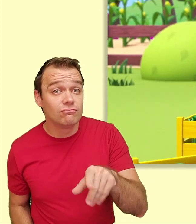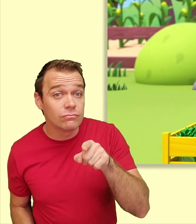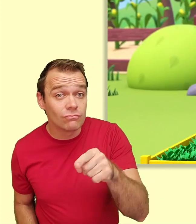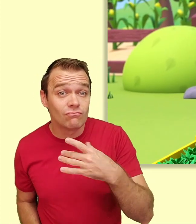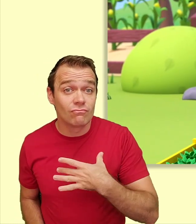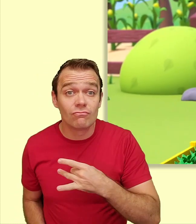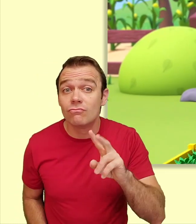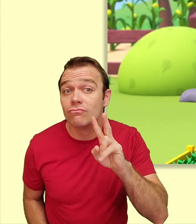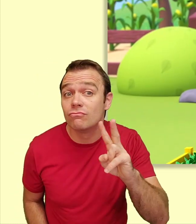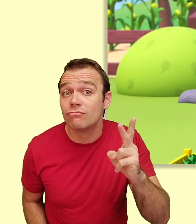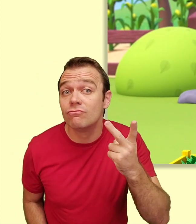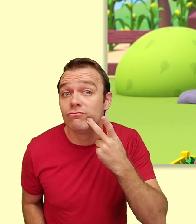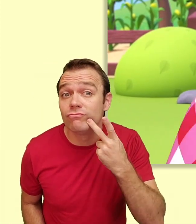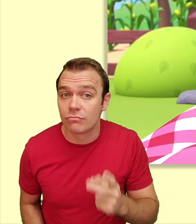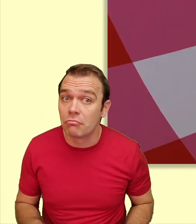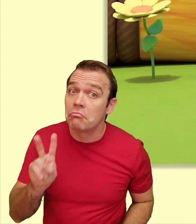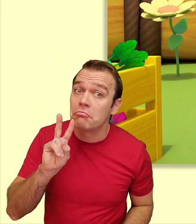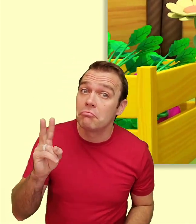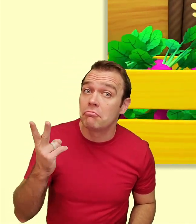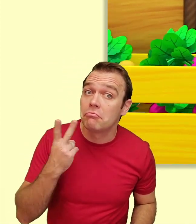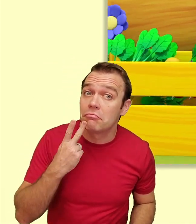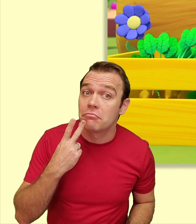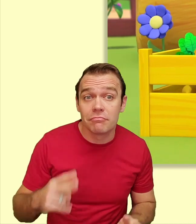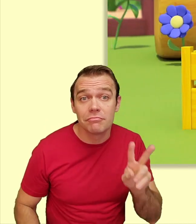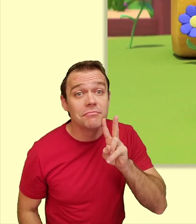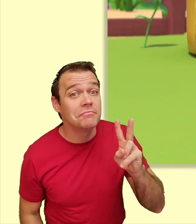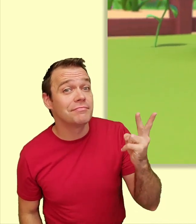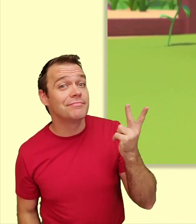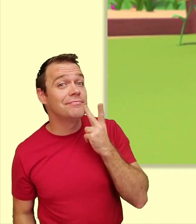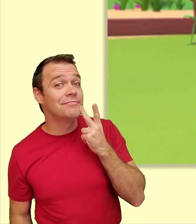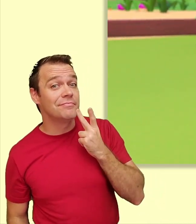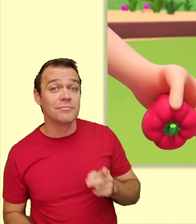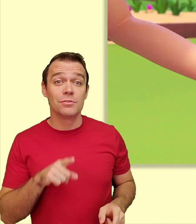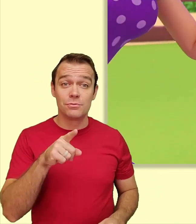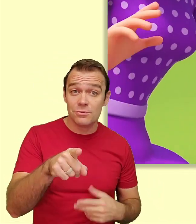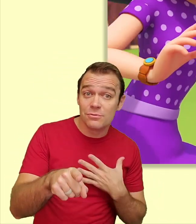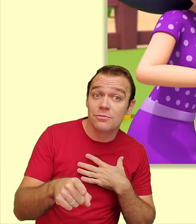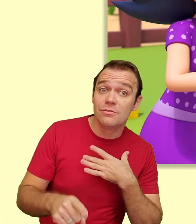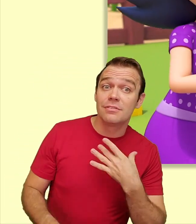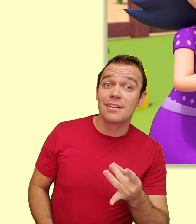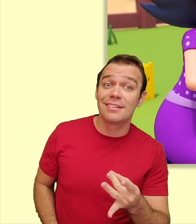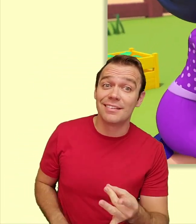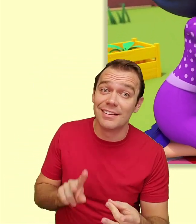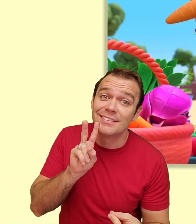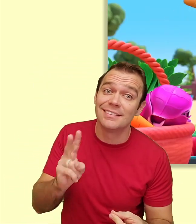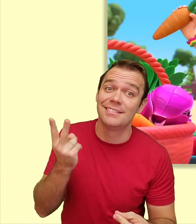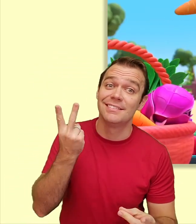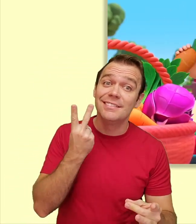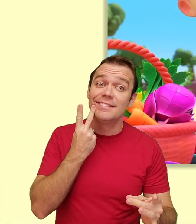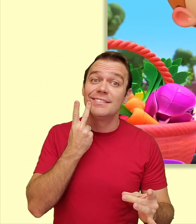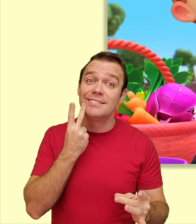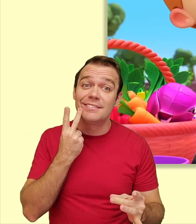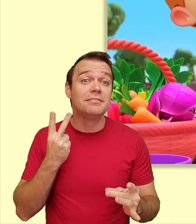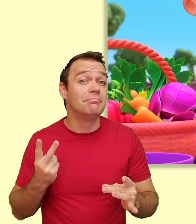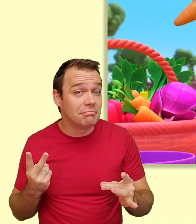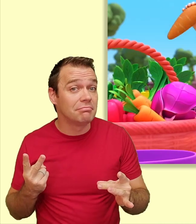Do you like your vegetables? Your vegetables, your vegetables. Do you like